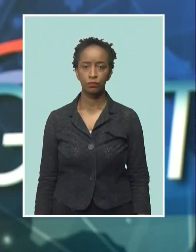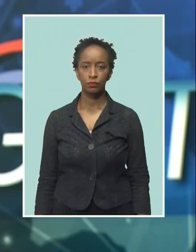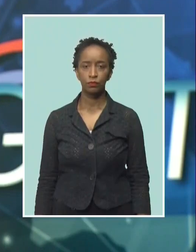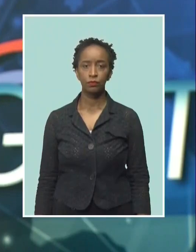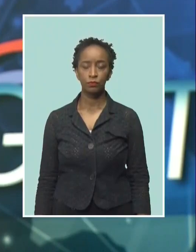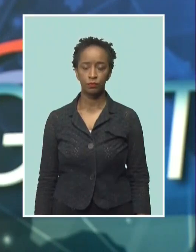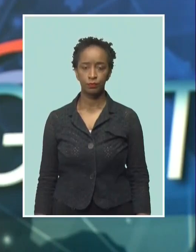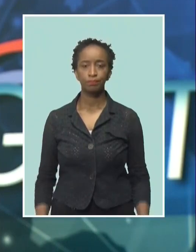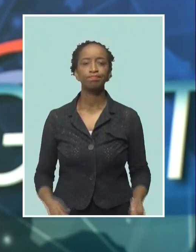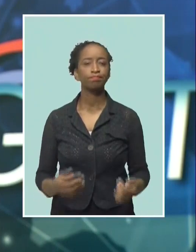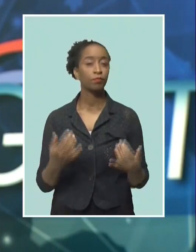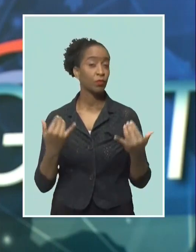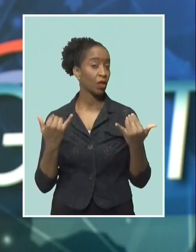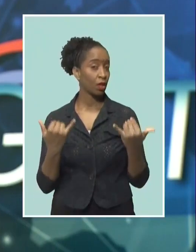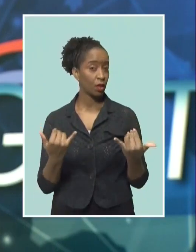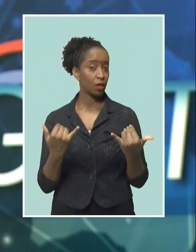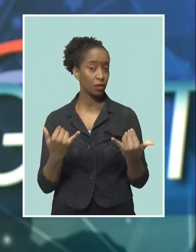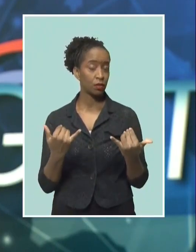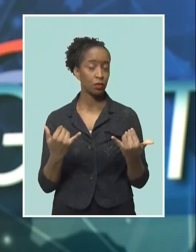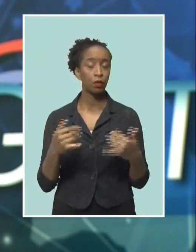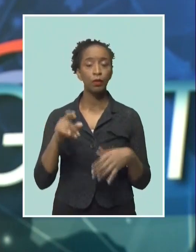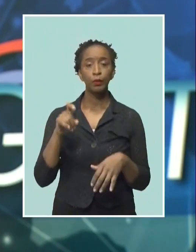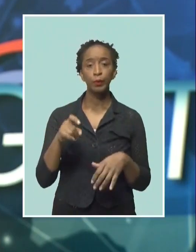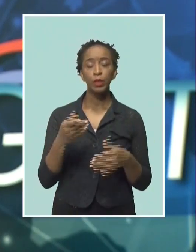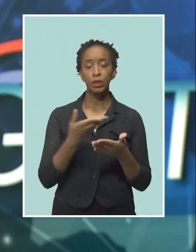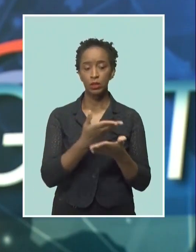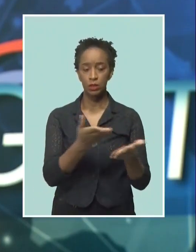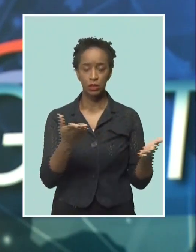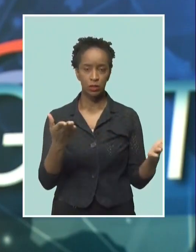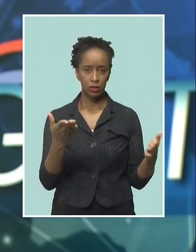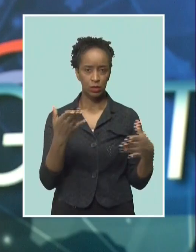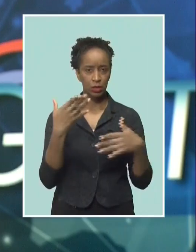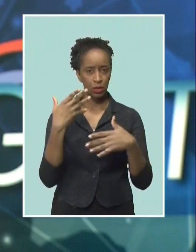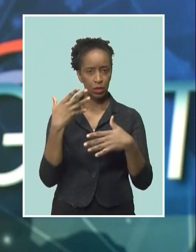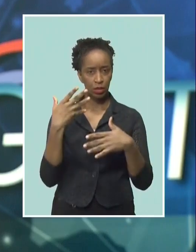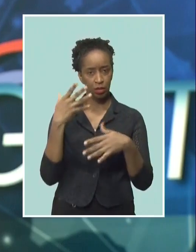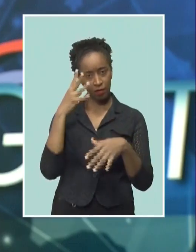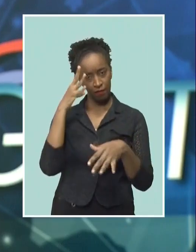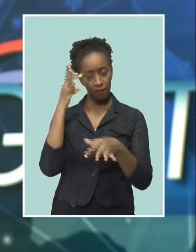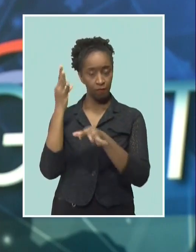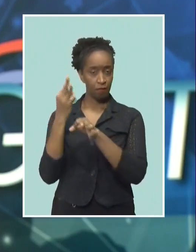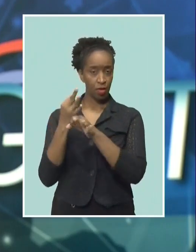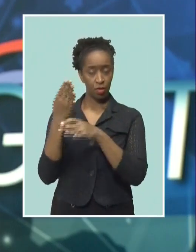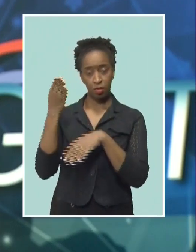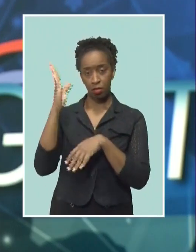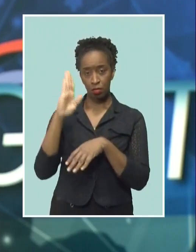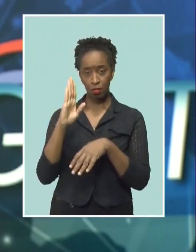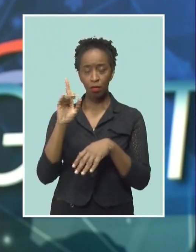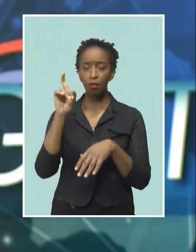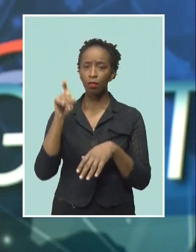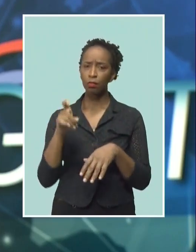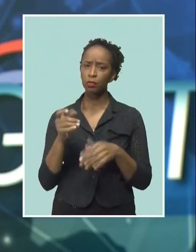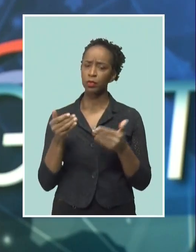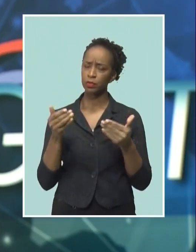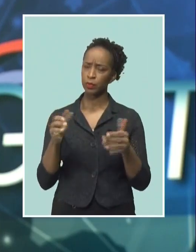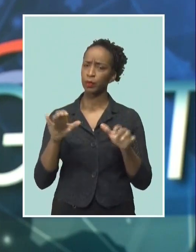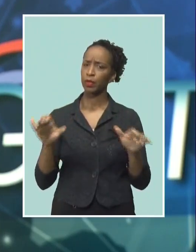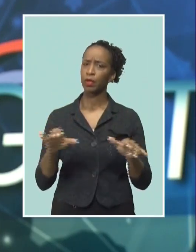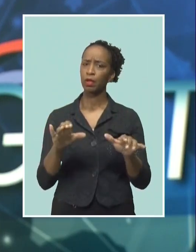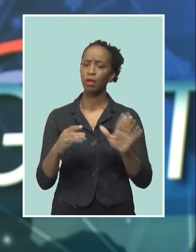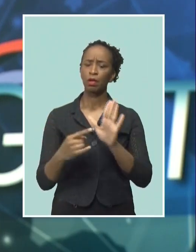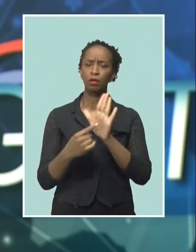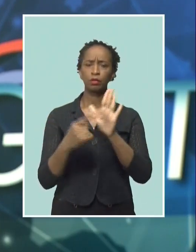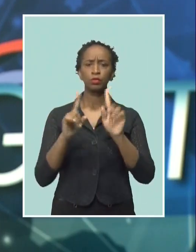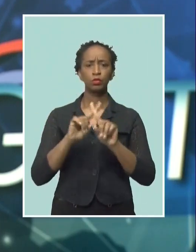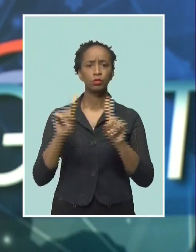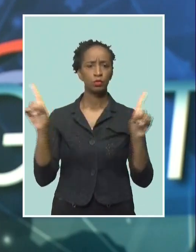Barbados is at a point in its history where people of faith need to stand up and stand out while demonstrating the values that